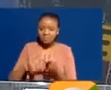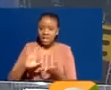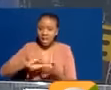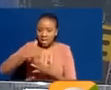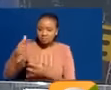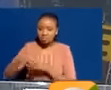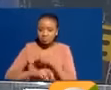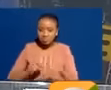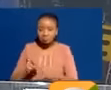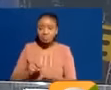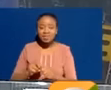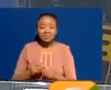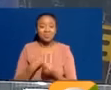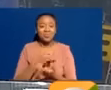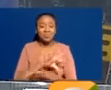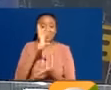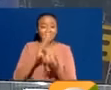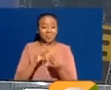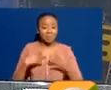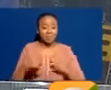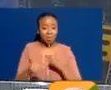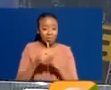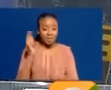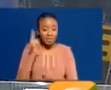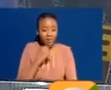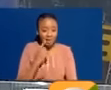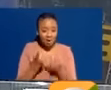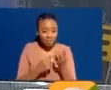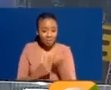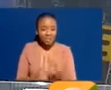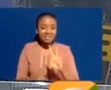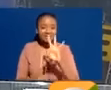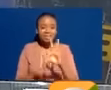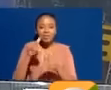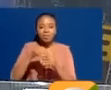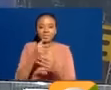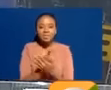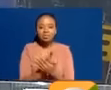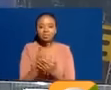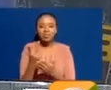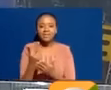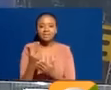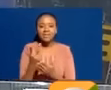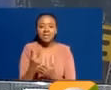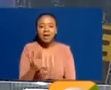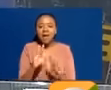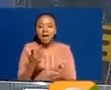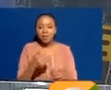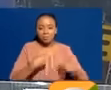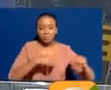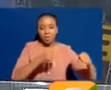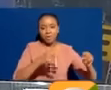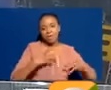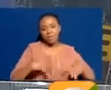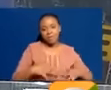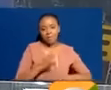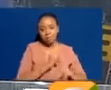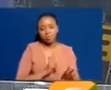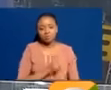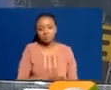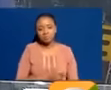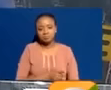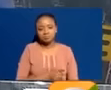people killed by criminals using motorbikes in the last 2 weeks. Well, these suspects have been arrested in connection